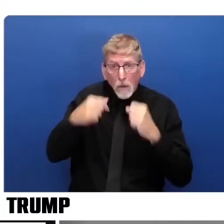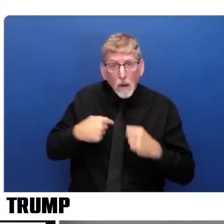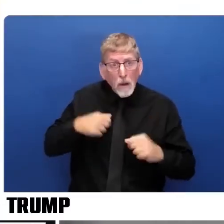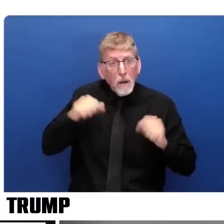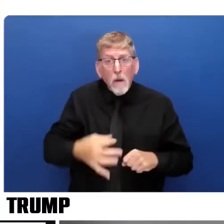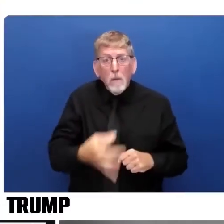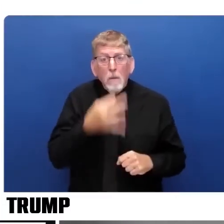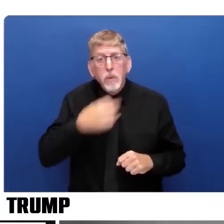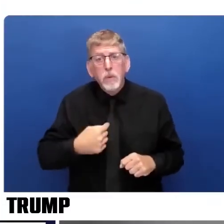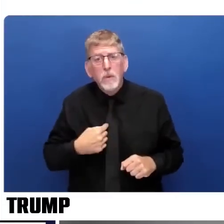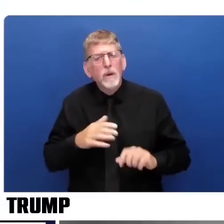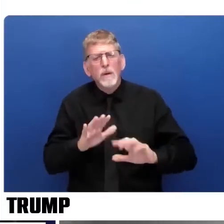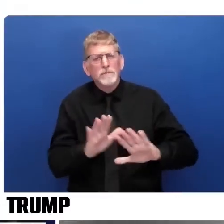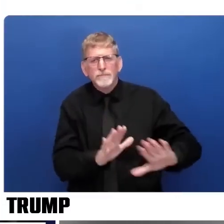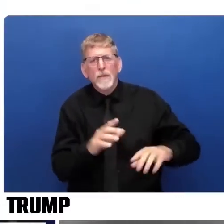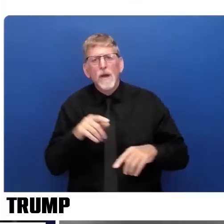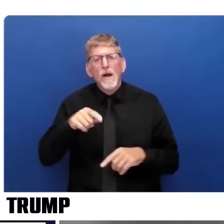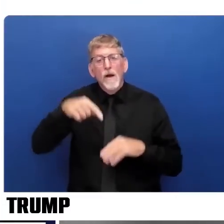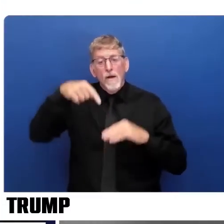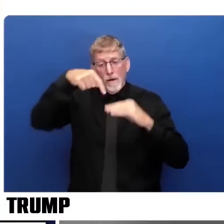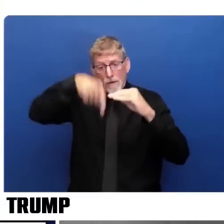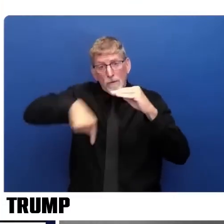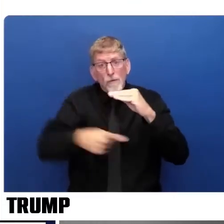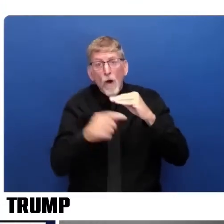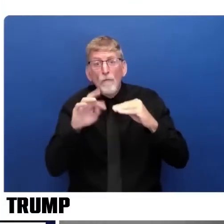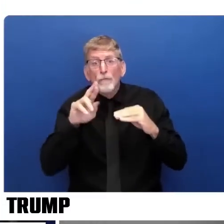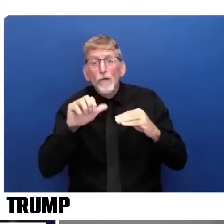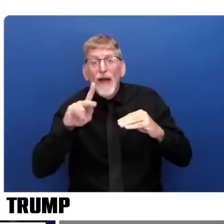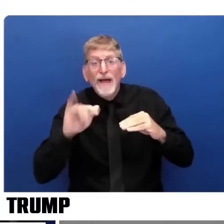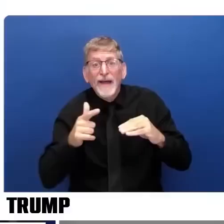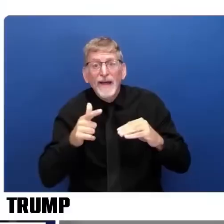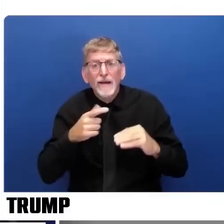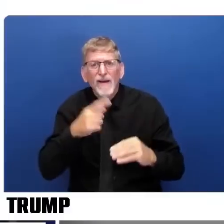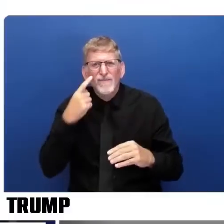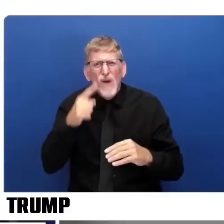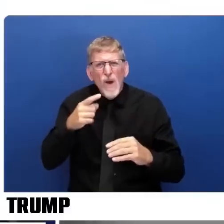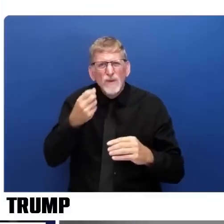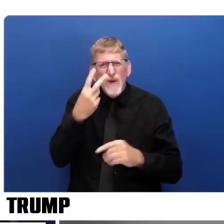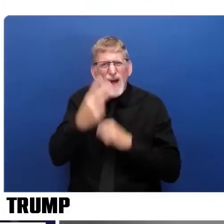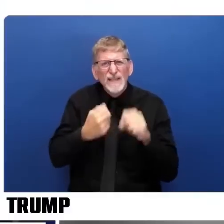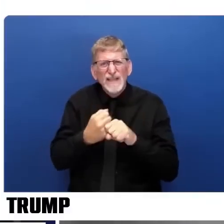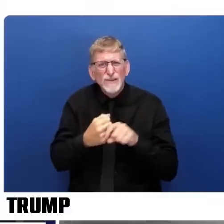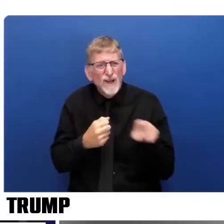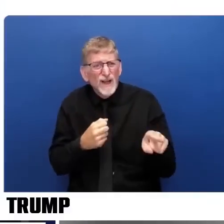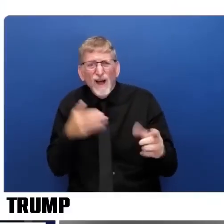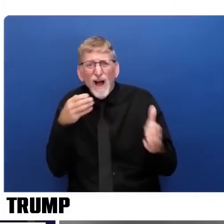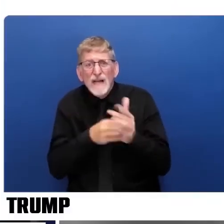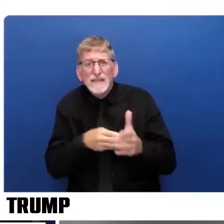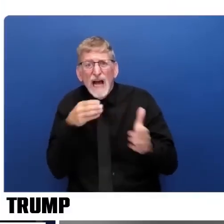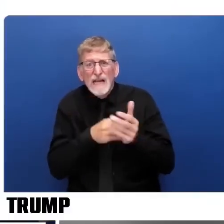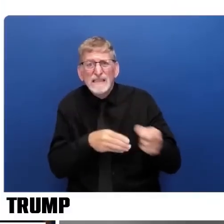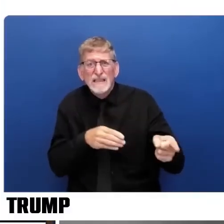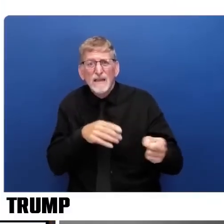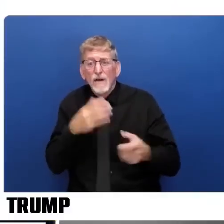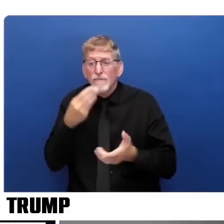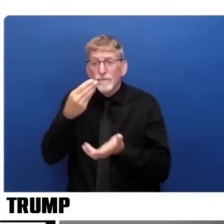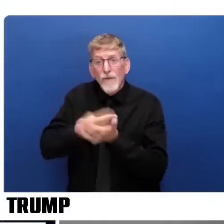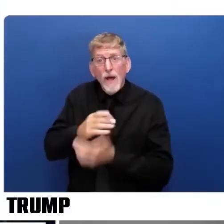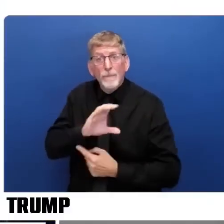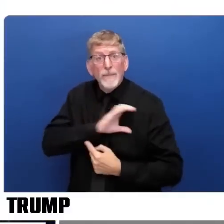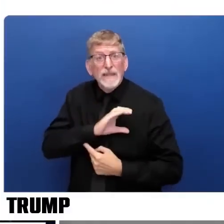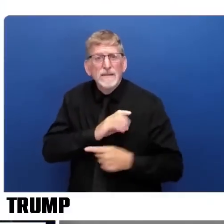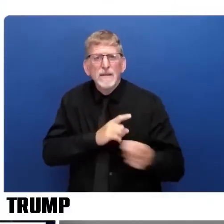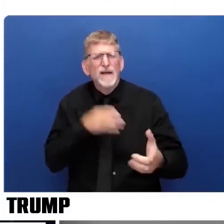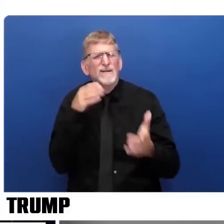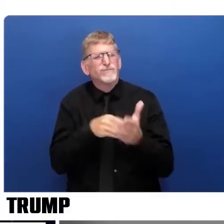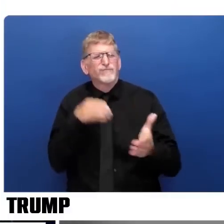Fracking, she's been against it for 12 years. Defund the police, she's been against that forever. She gave all that stuff